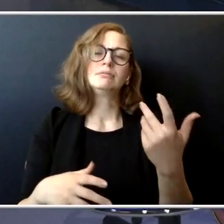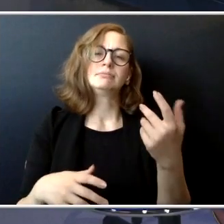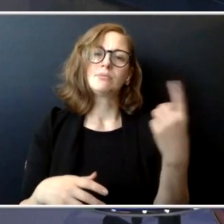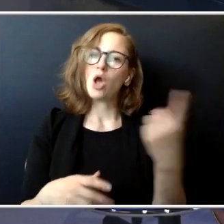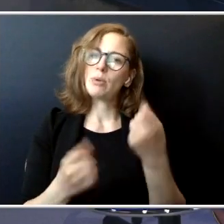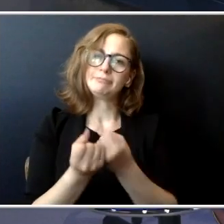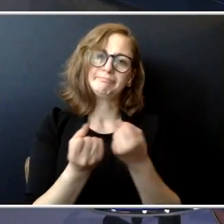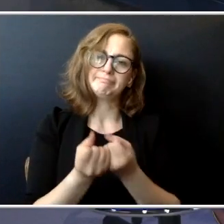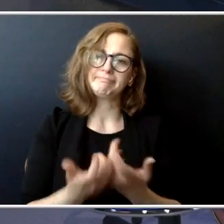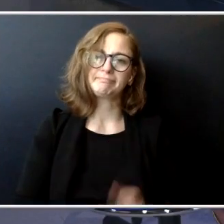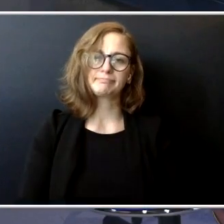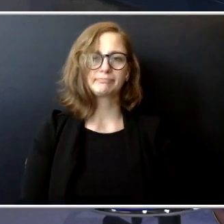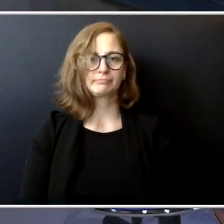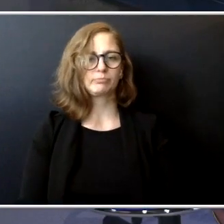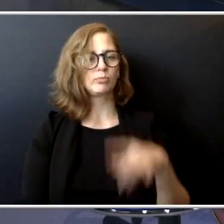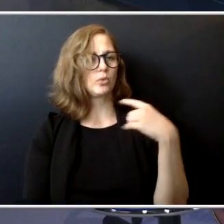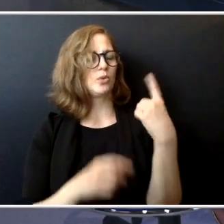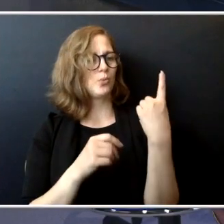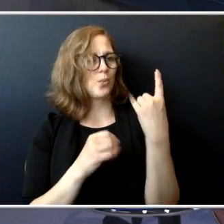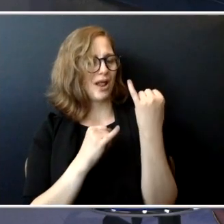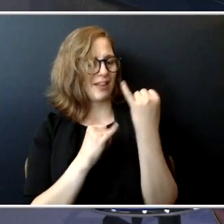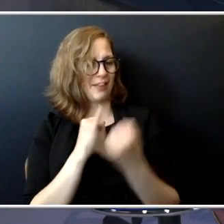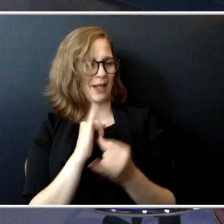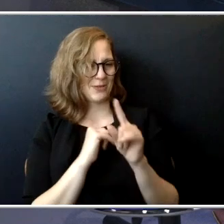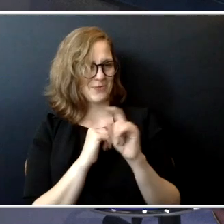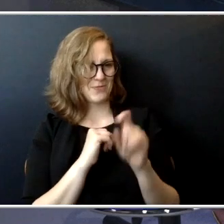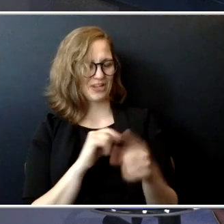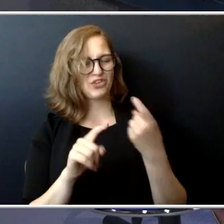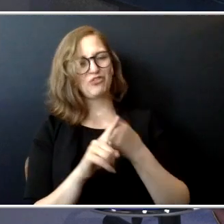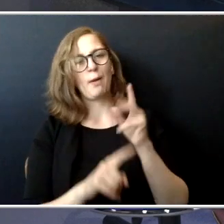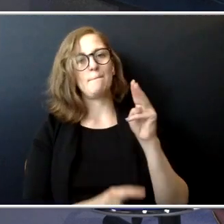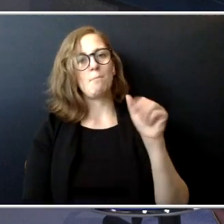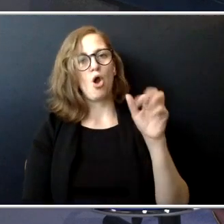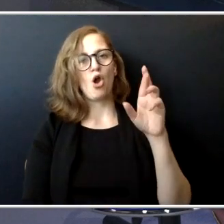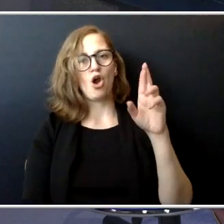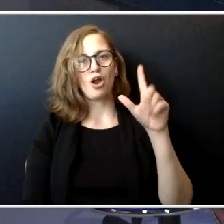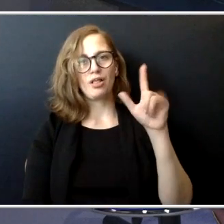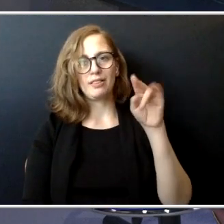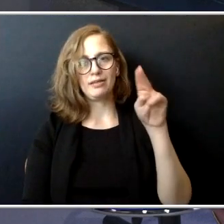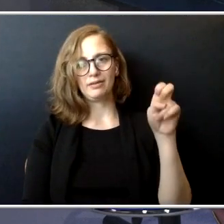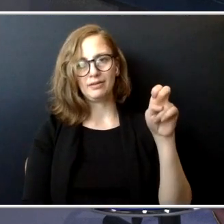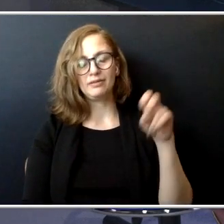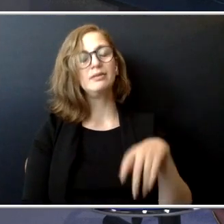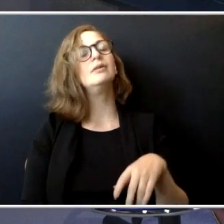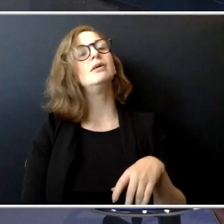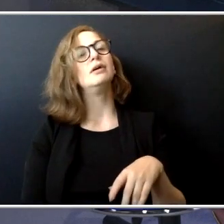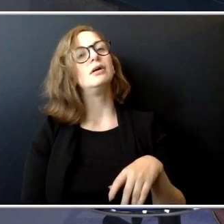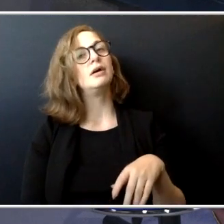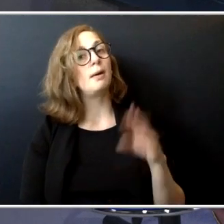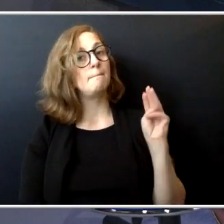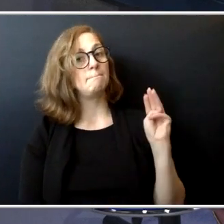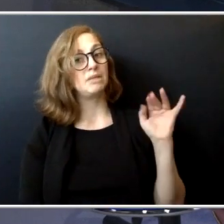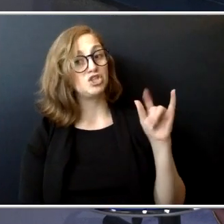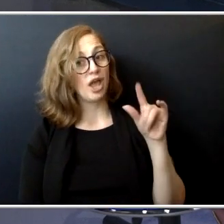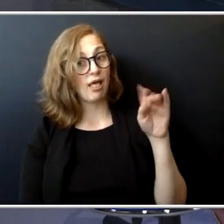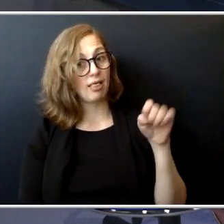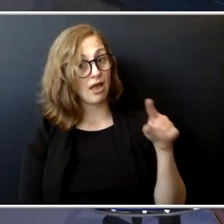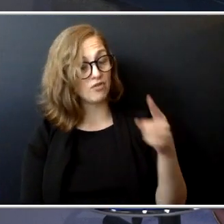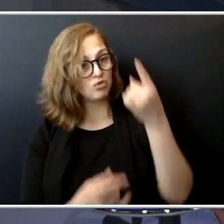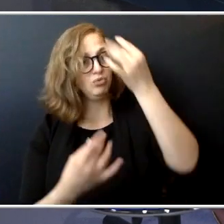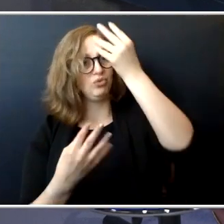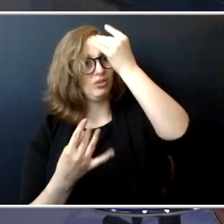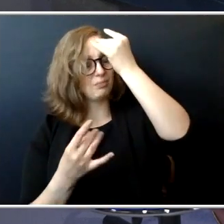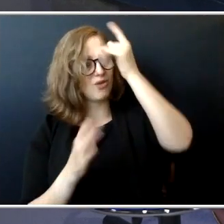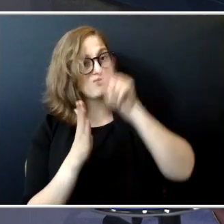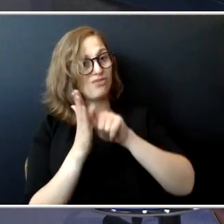Nash has one more question for you both. I'll start with you. Michelle, have you considered writing a book to help further spread